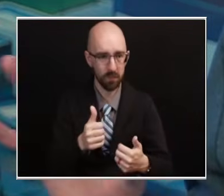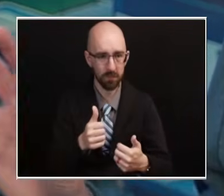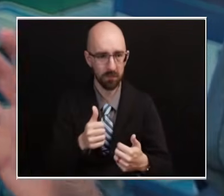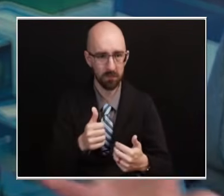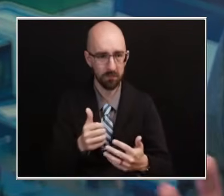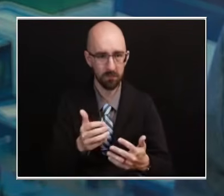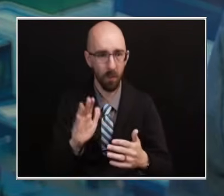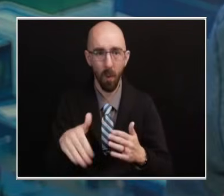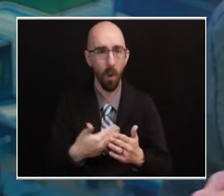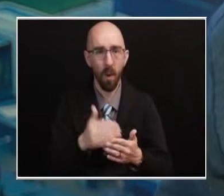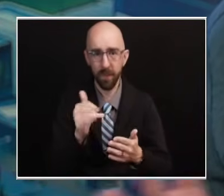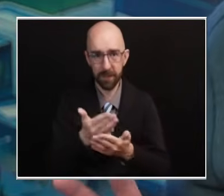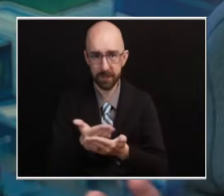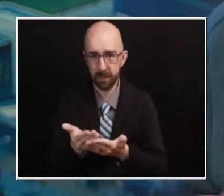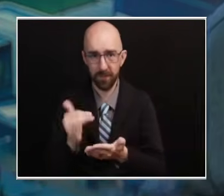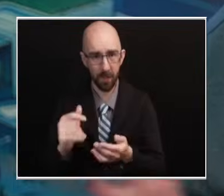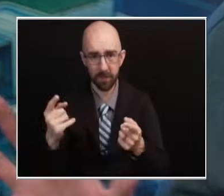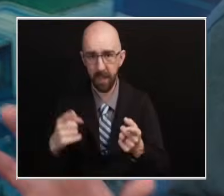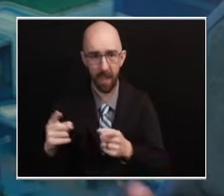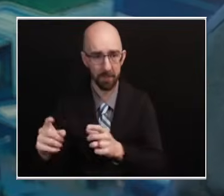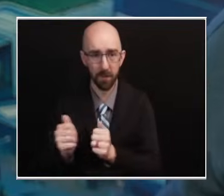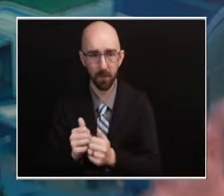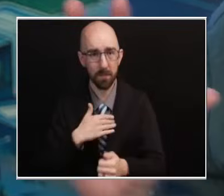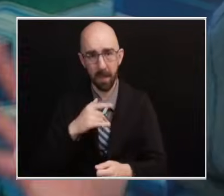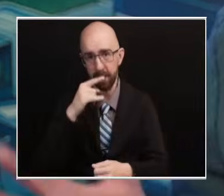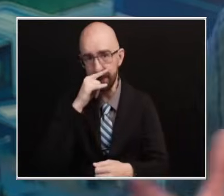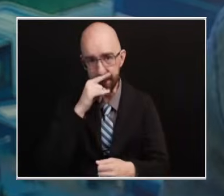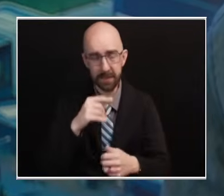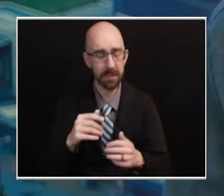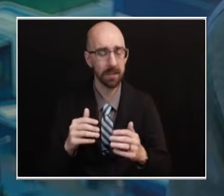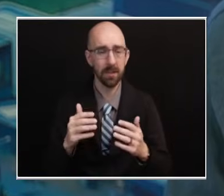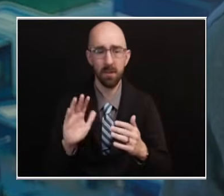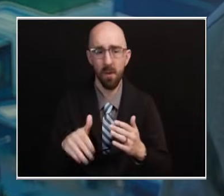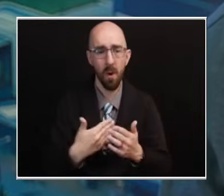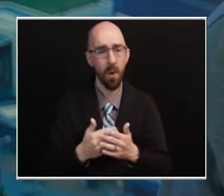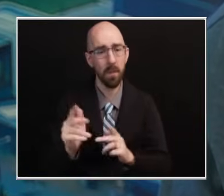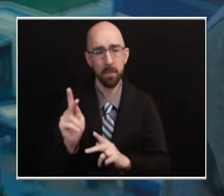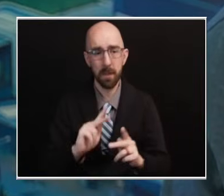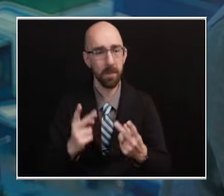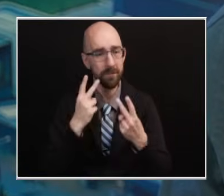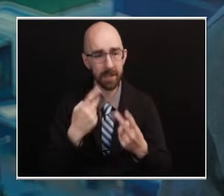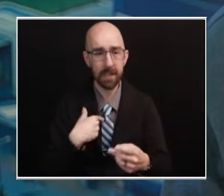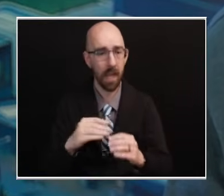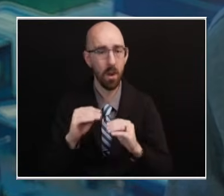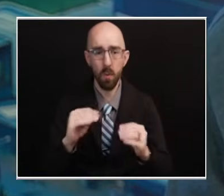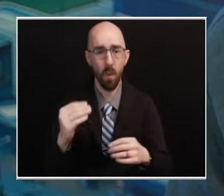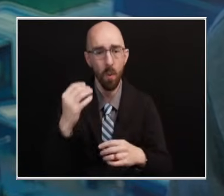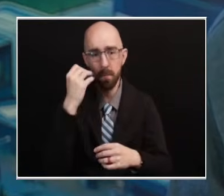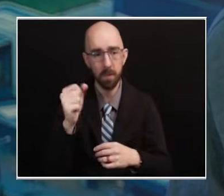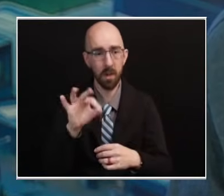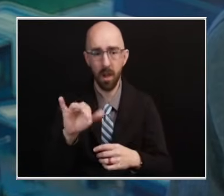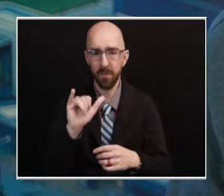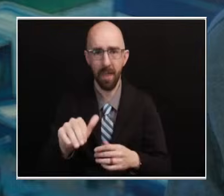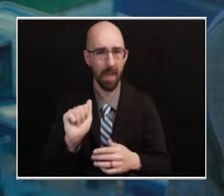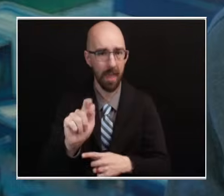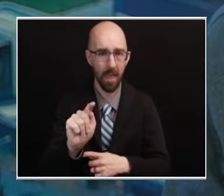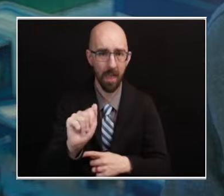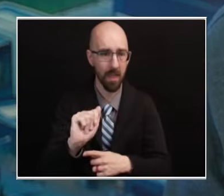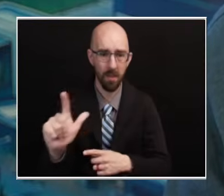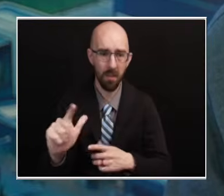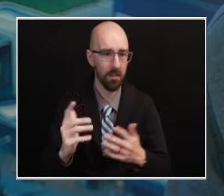was happening with my kids and all these people visiting, I have no memory of that whatsoever.